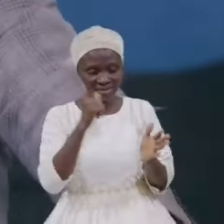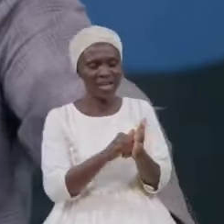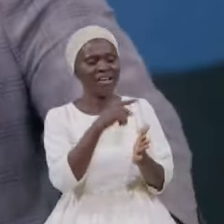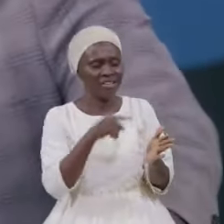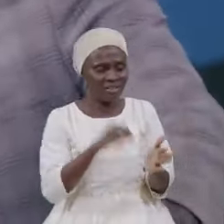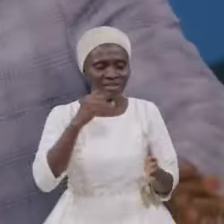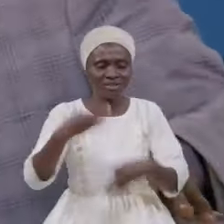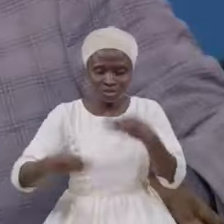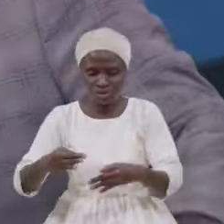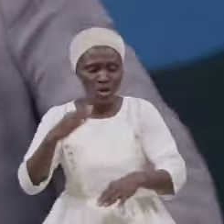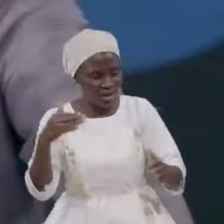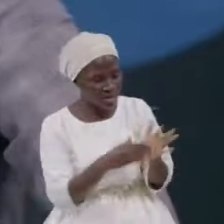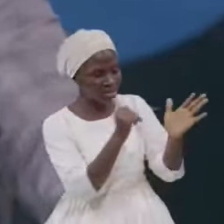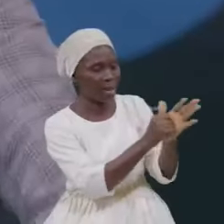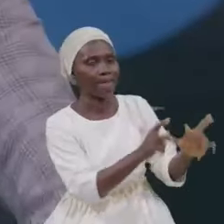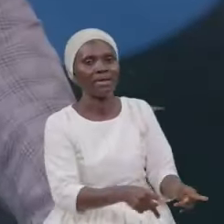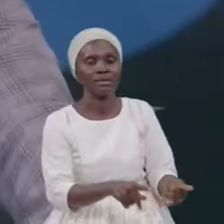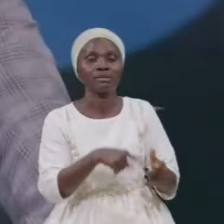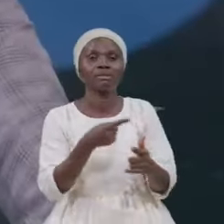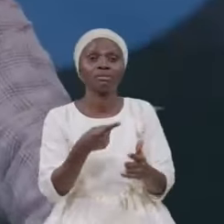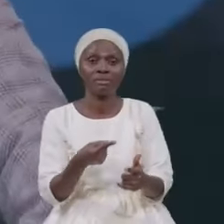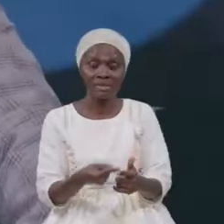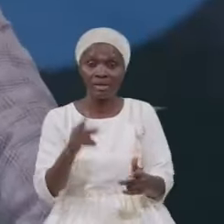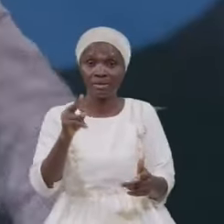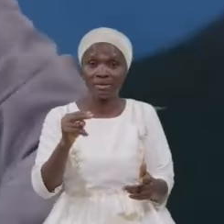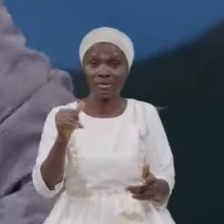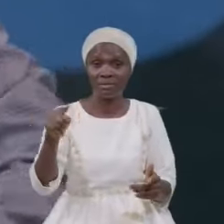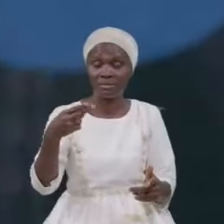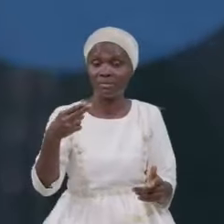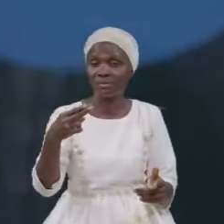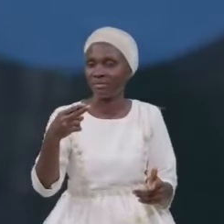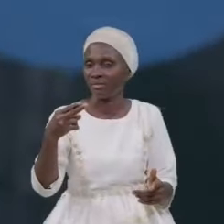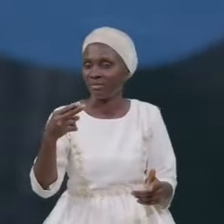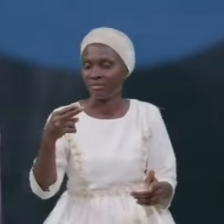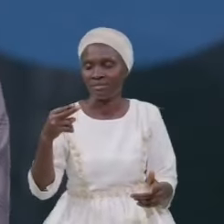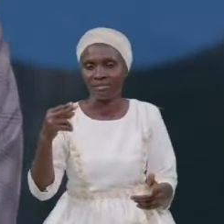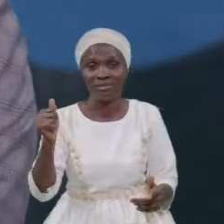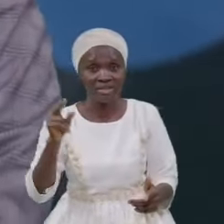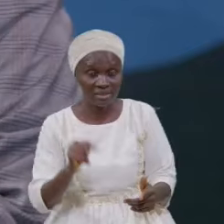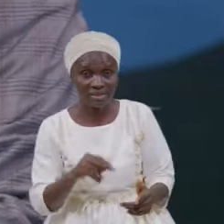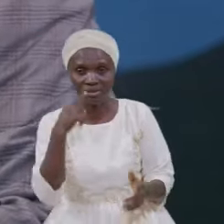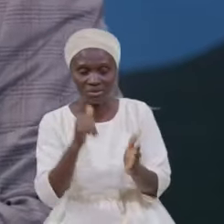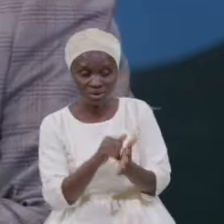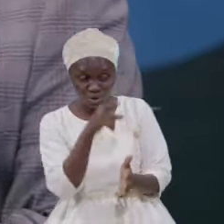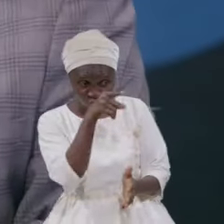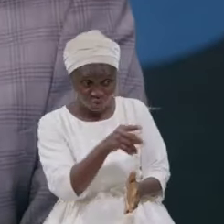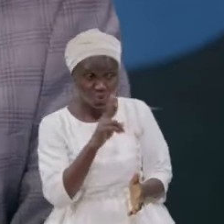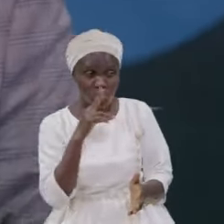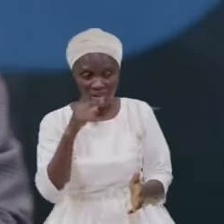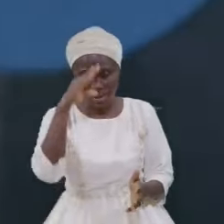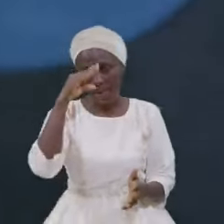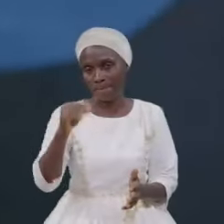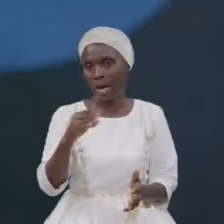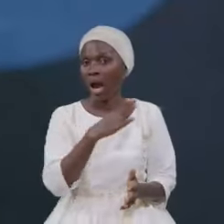down. And David made that day of confrontation, the day of his repentance.